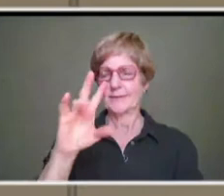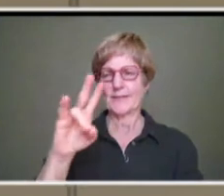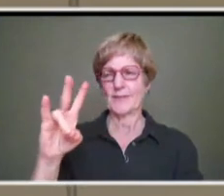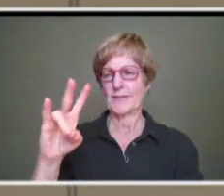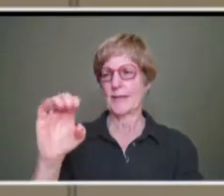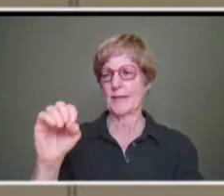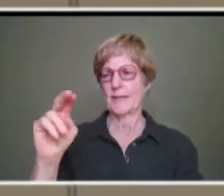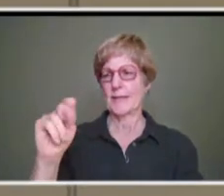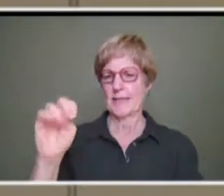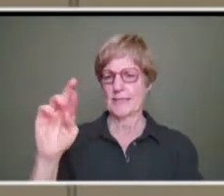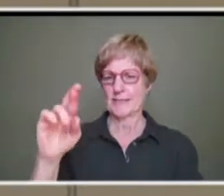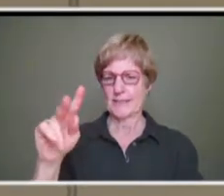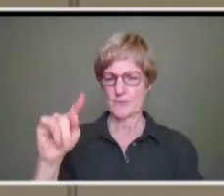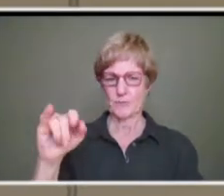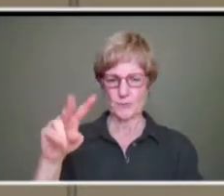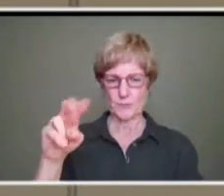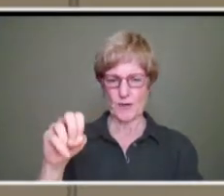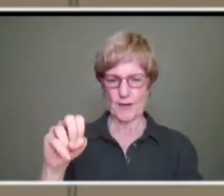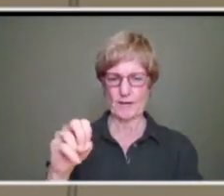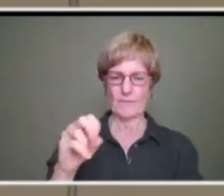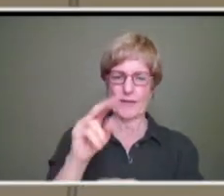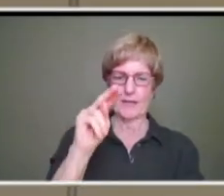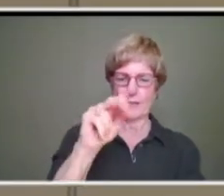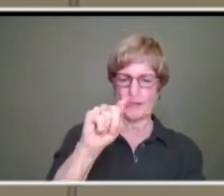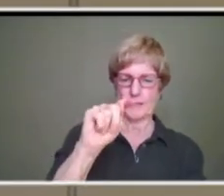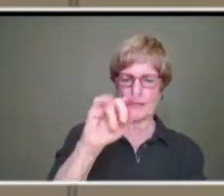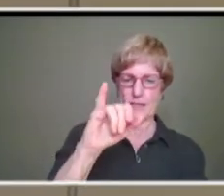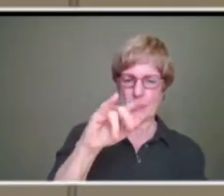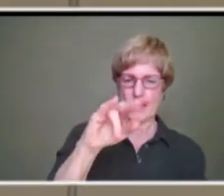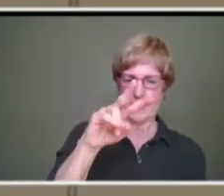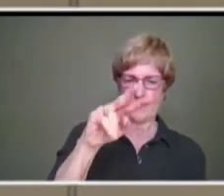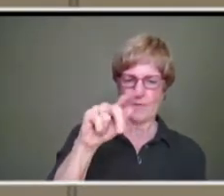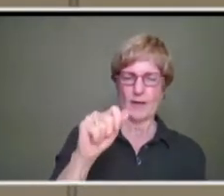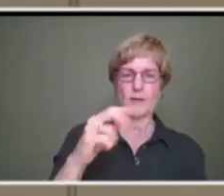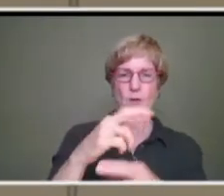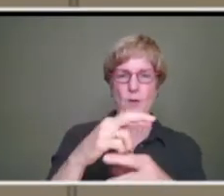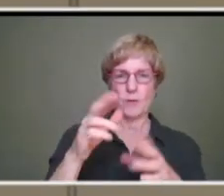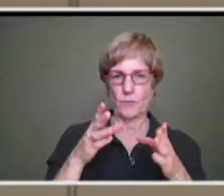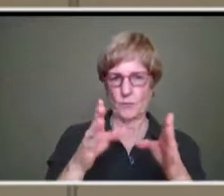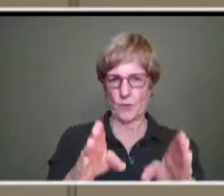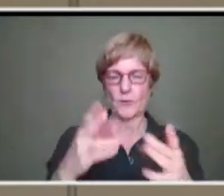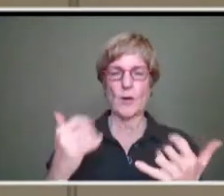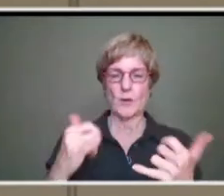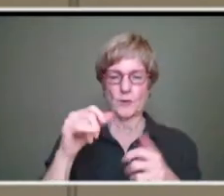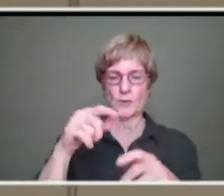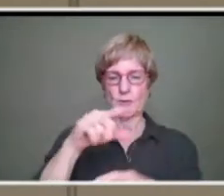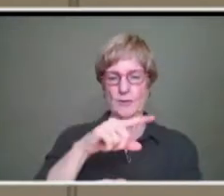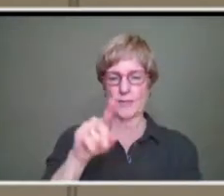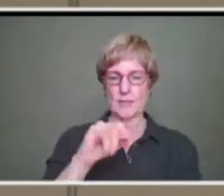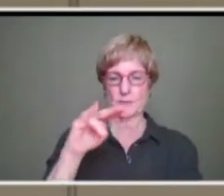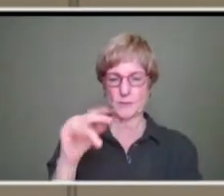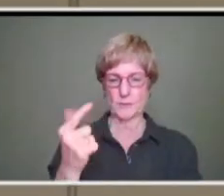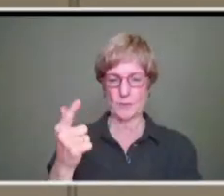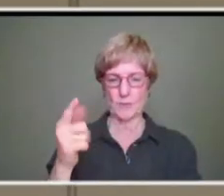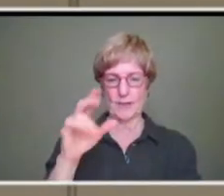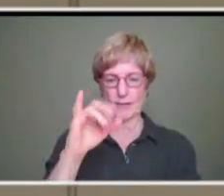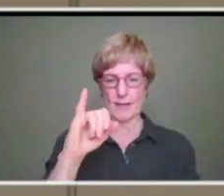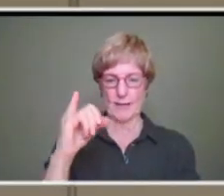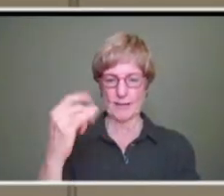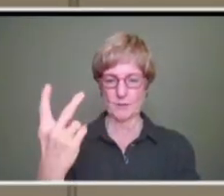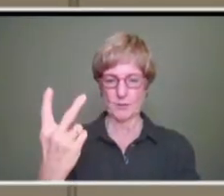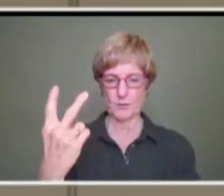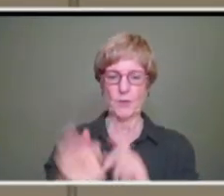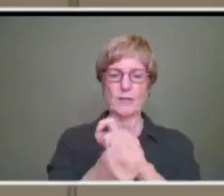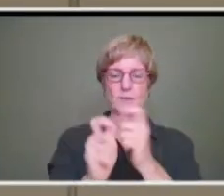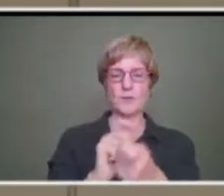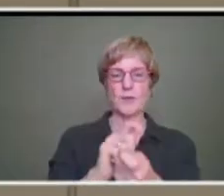Interstate 77 and north of Tyvola Road in Council District three Miss watlington's District the current zoning is i-2 General industrial and the proposed zoning is O2 office